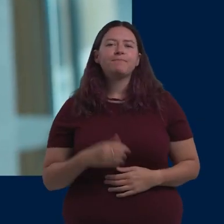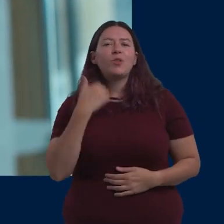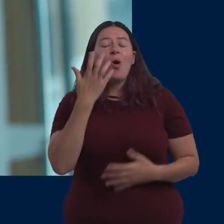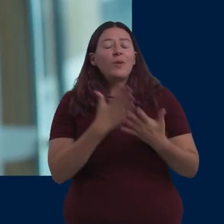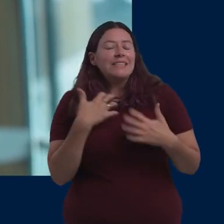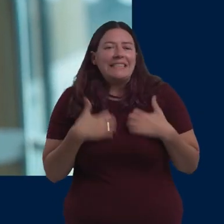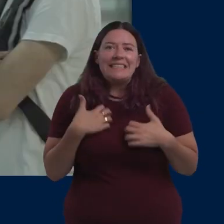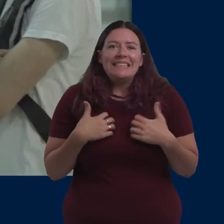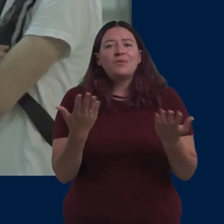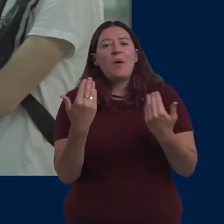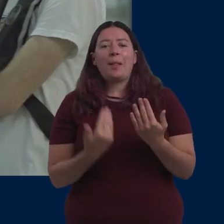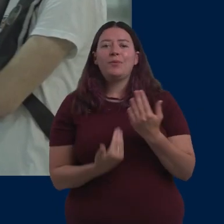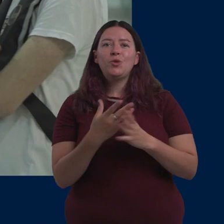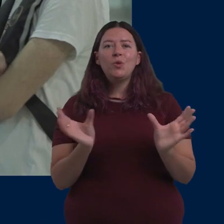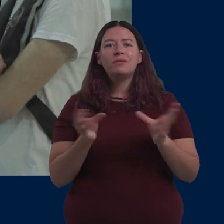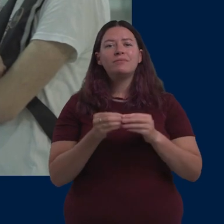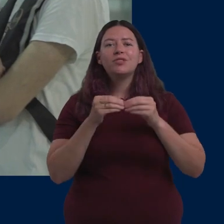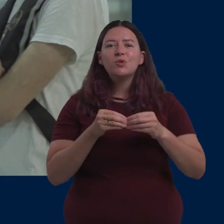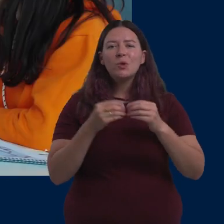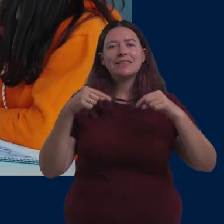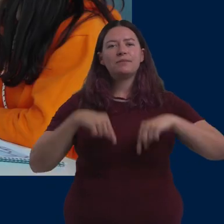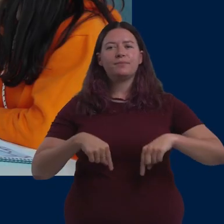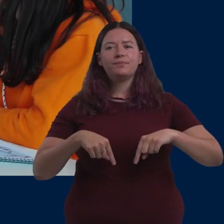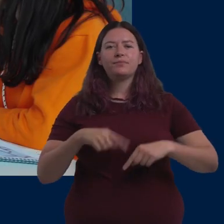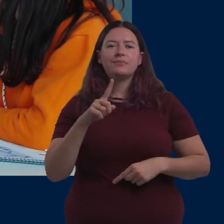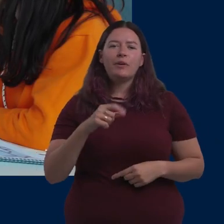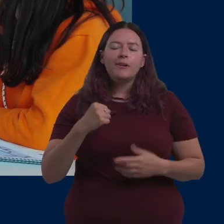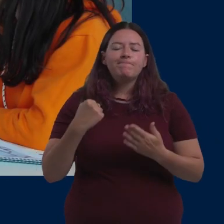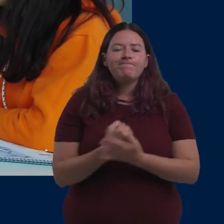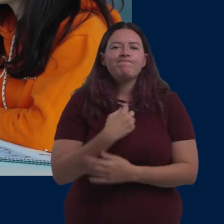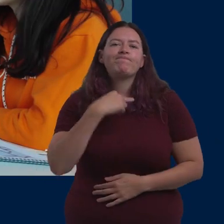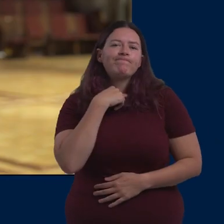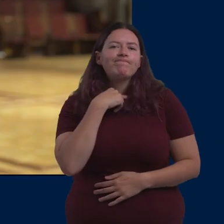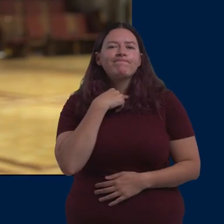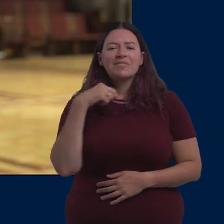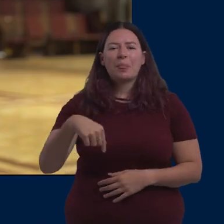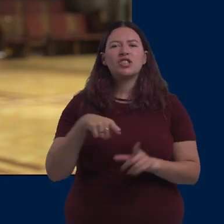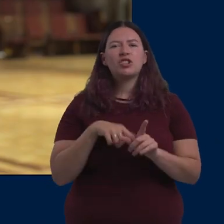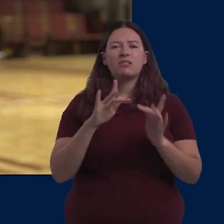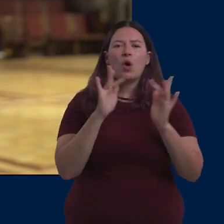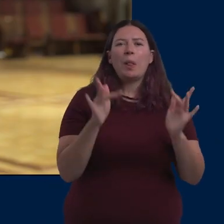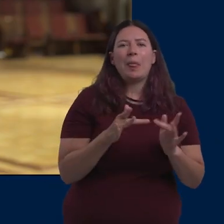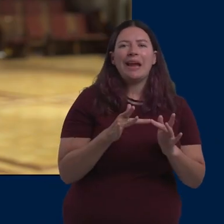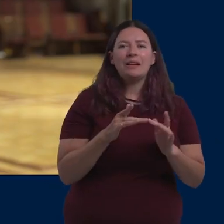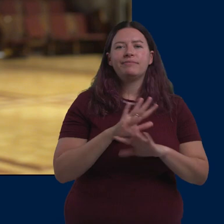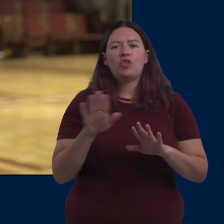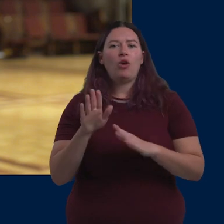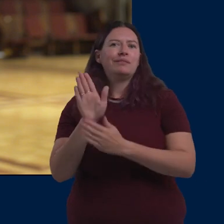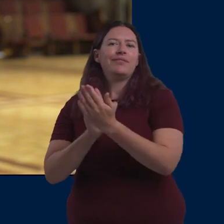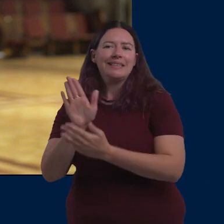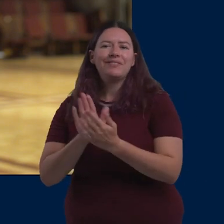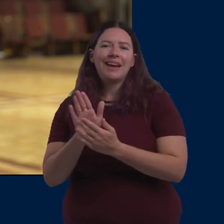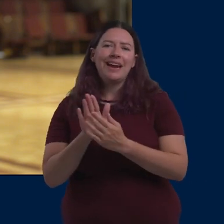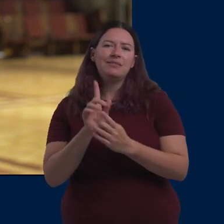always exciting to be welcoming a new cohort of students to join us. I'm disappointed that this year we're doing it